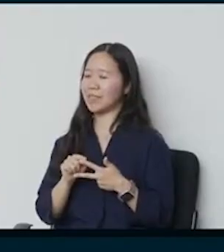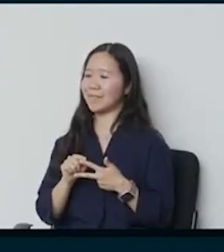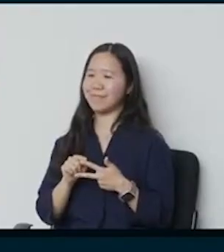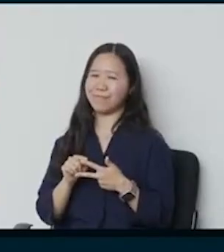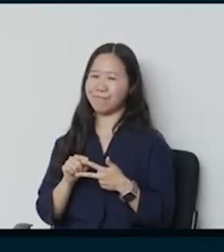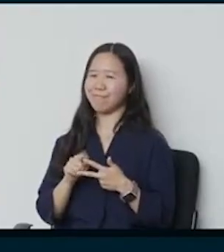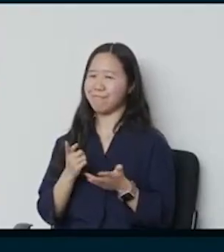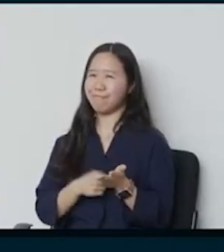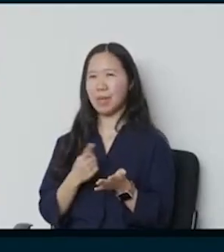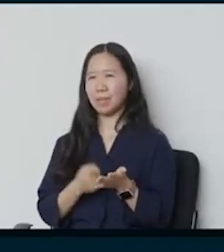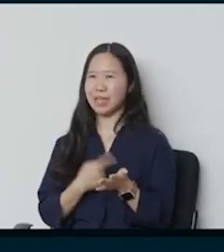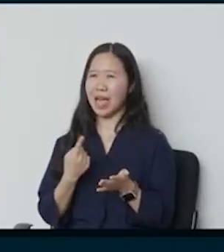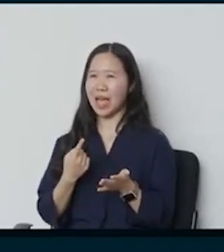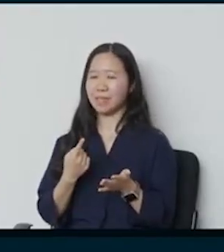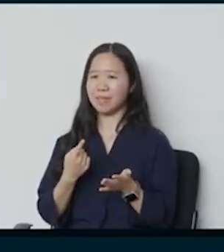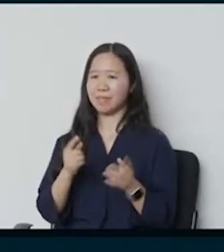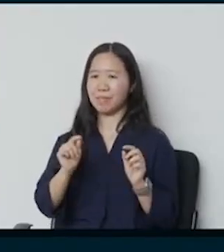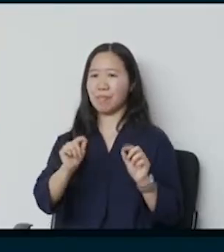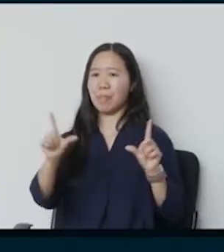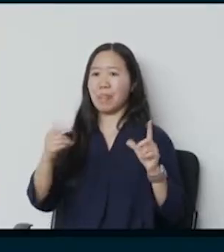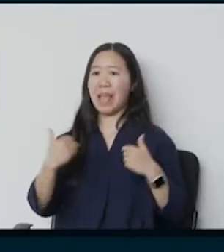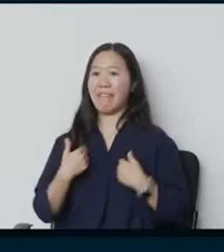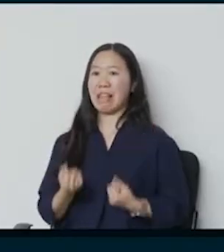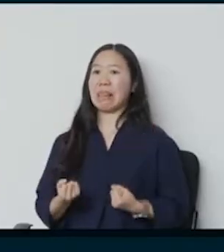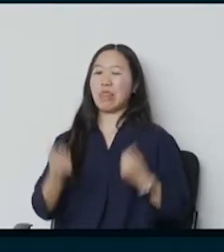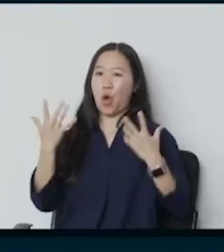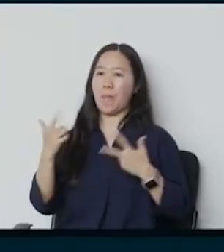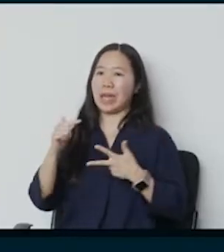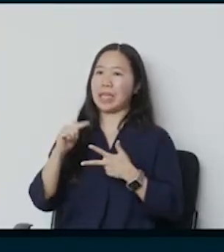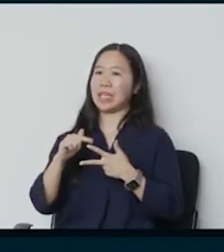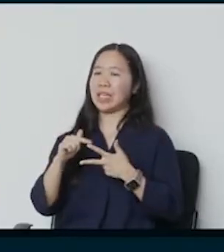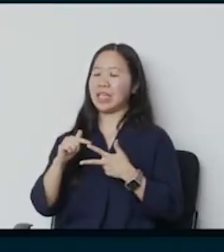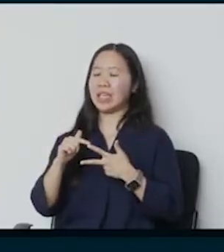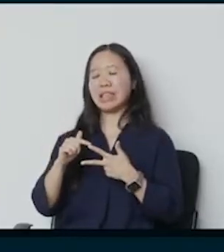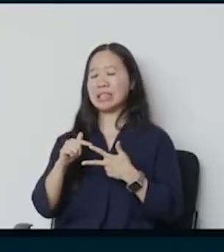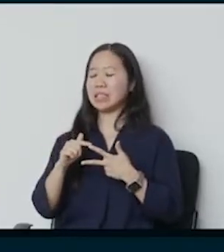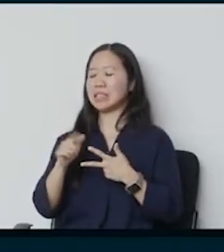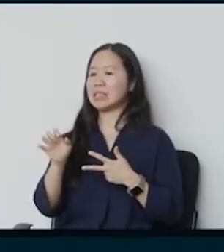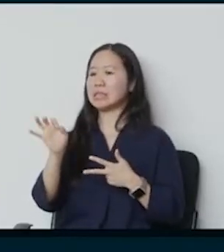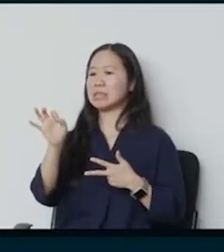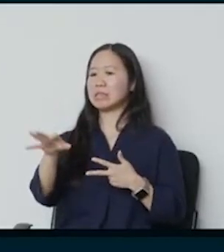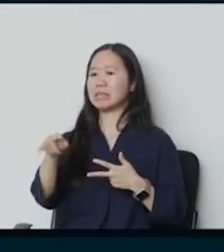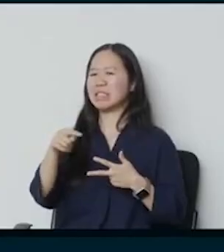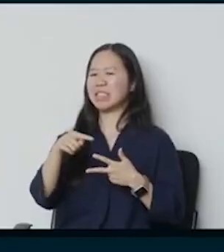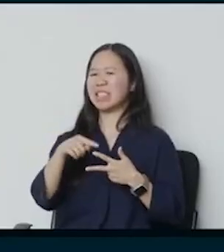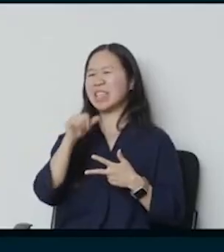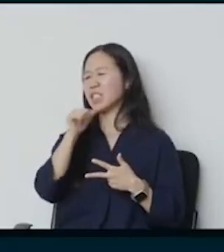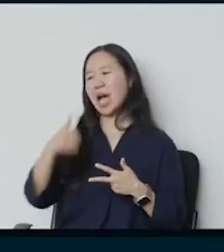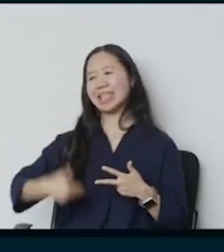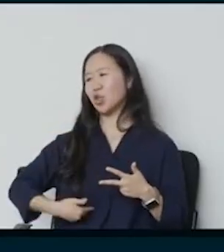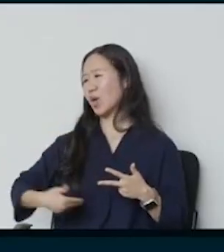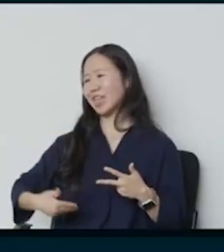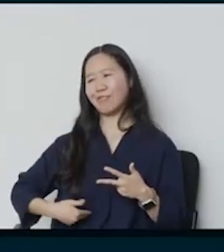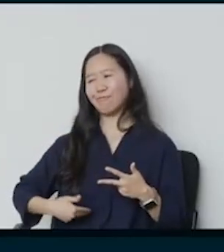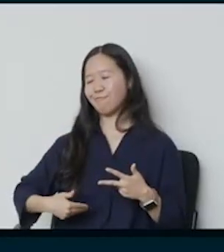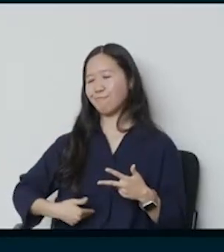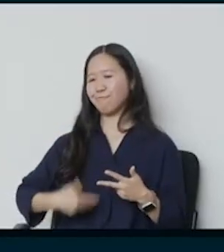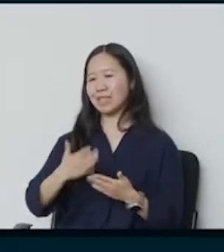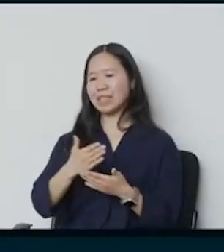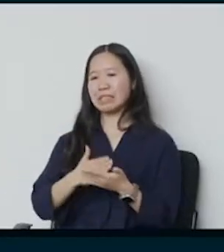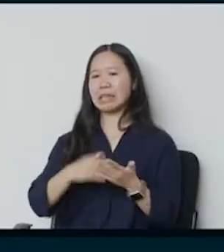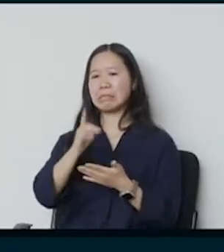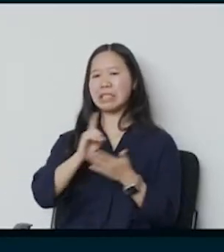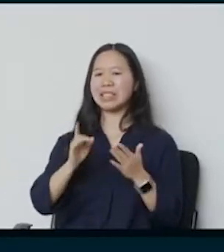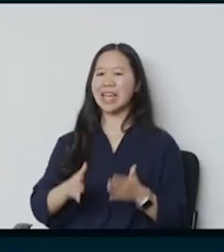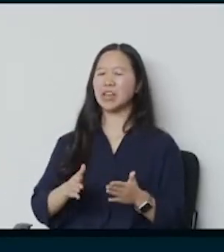interfaces that have a lot of tooltips are kind of a hint that the interface is not so intuitive. And some designer said, well, our users